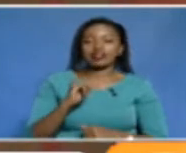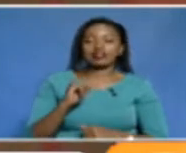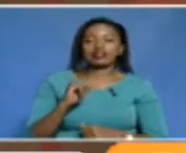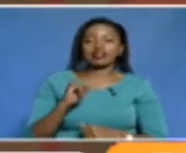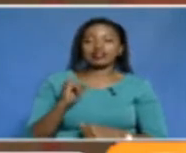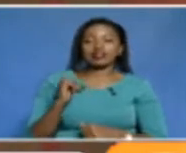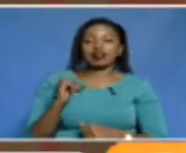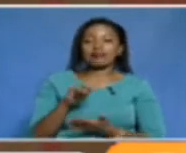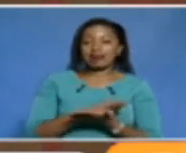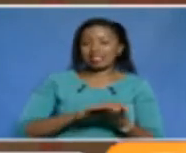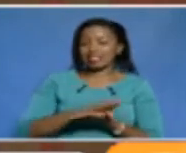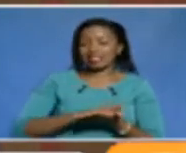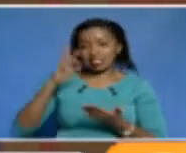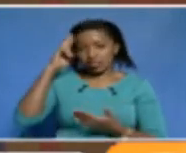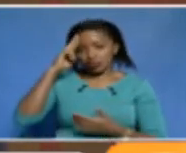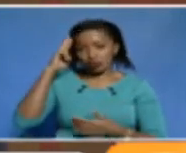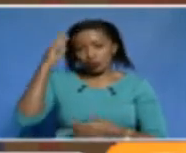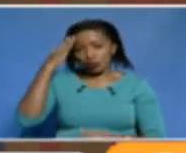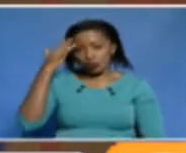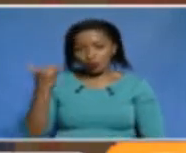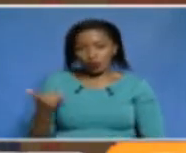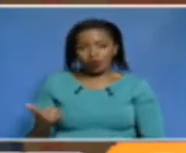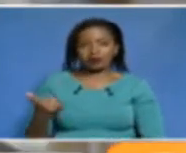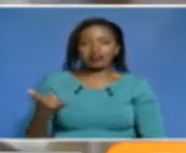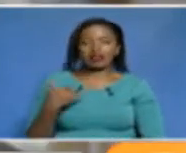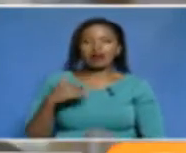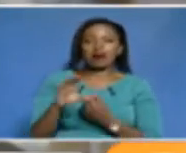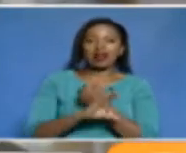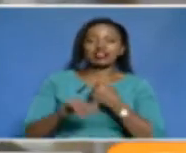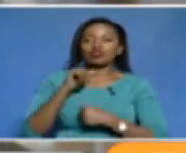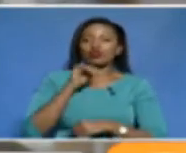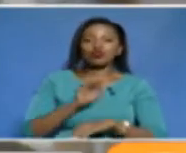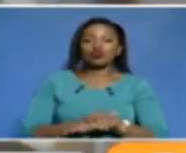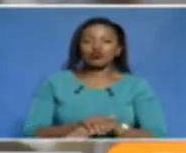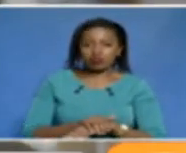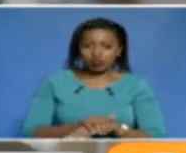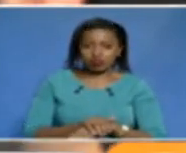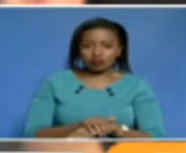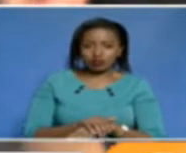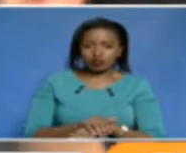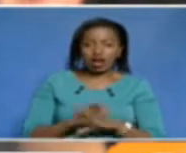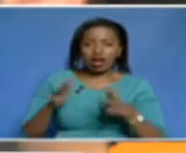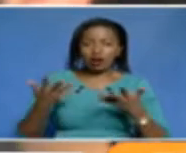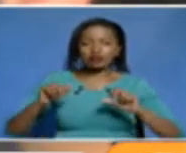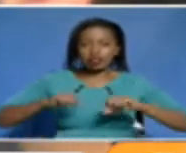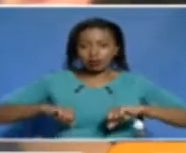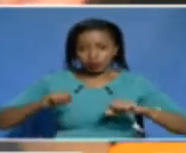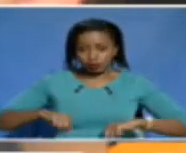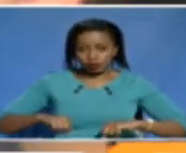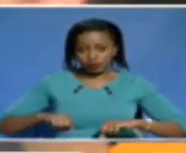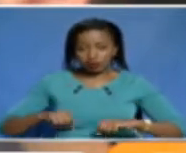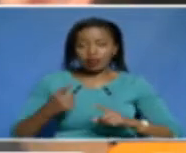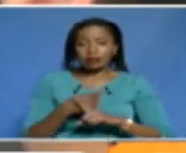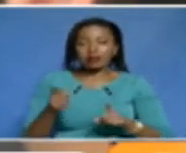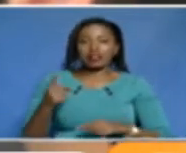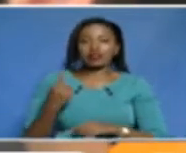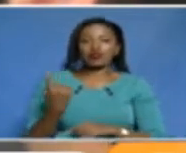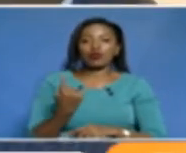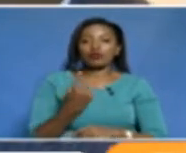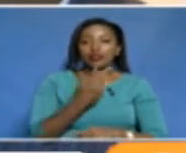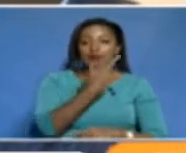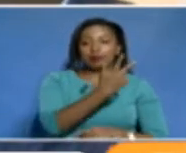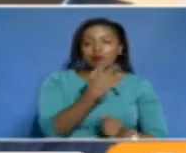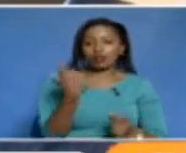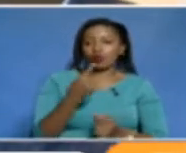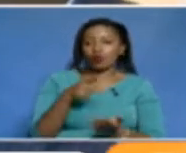reason why our ranking is not as good as it should be. Moreover, out of the 25 payments, only 3 are online,